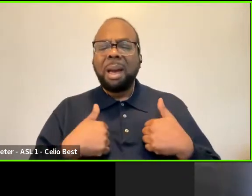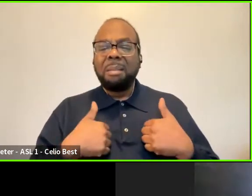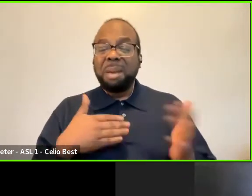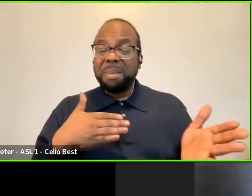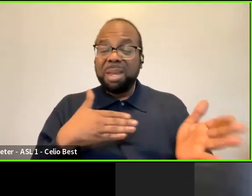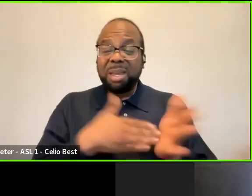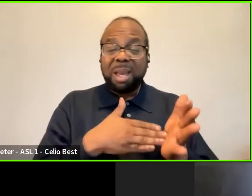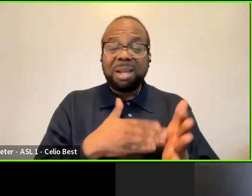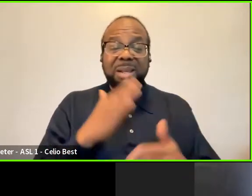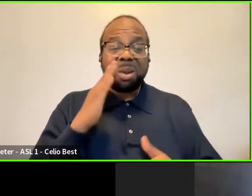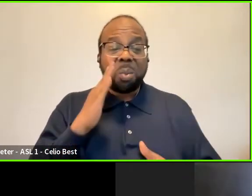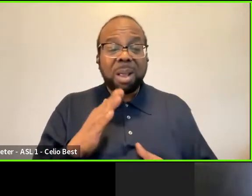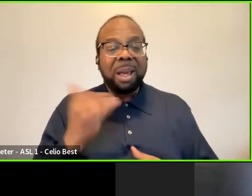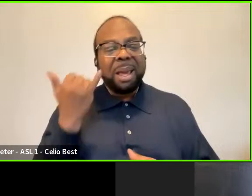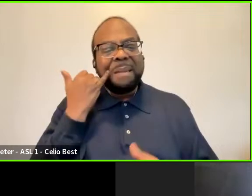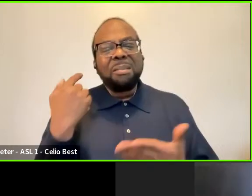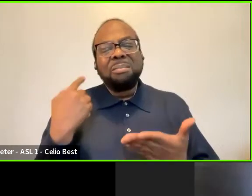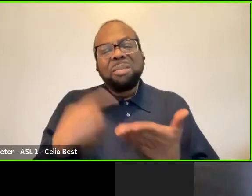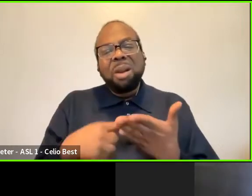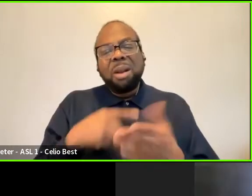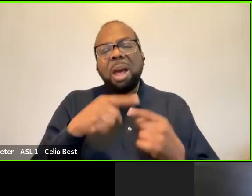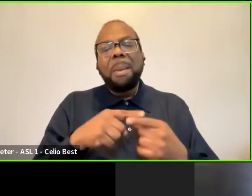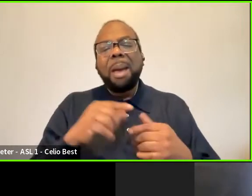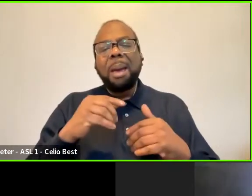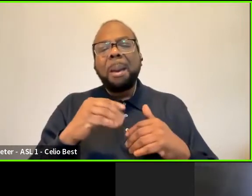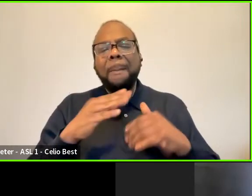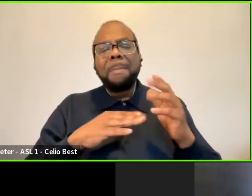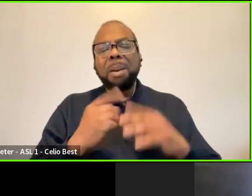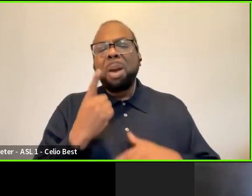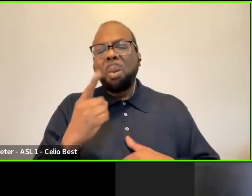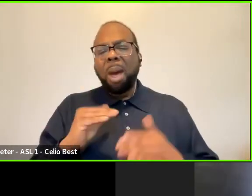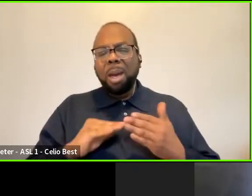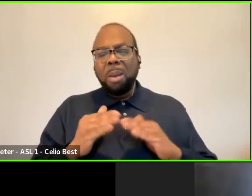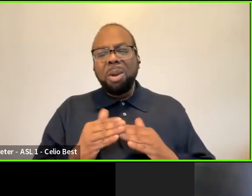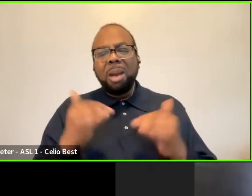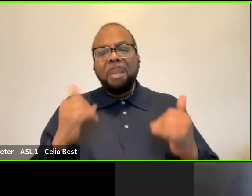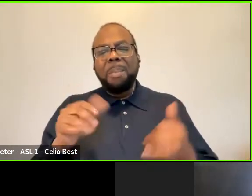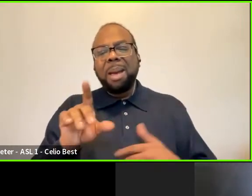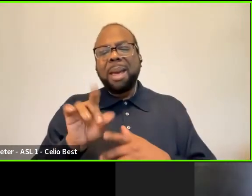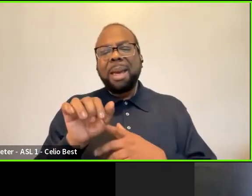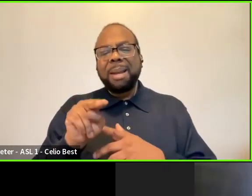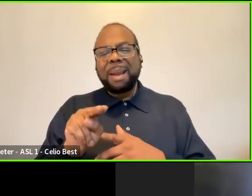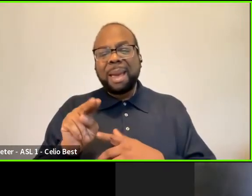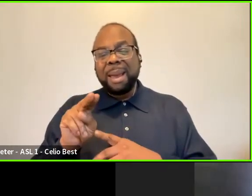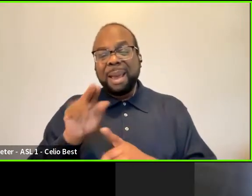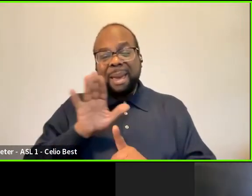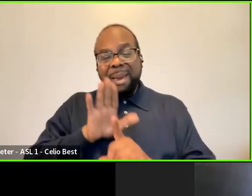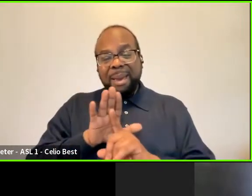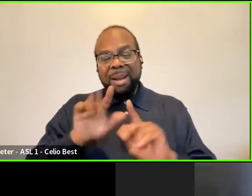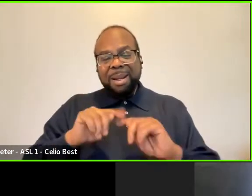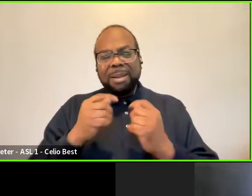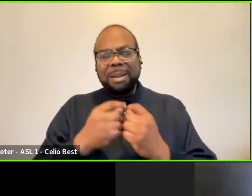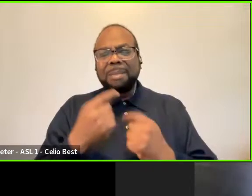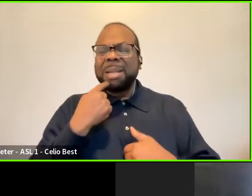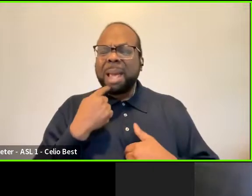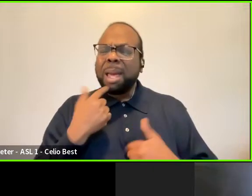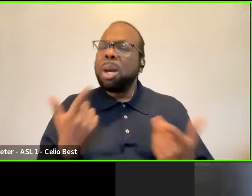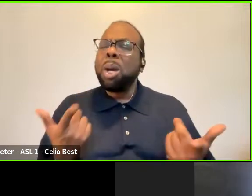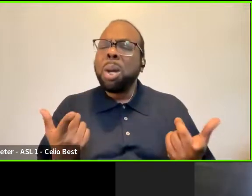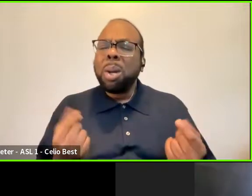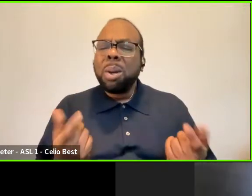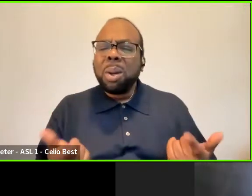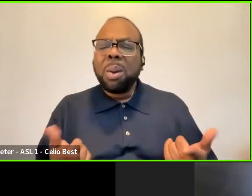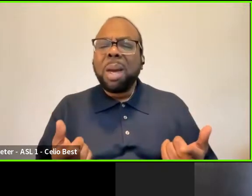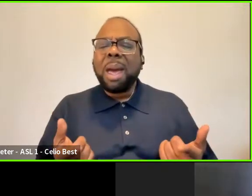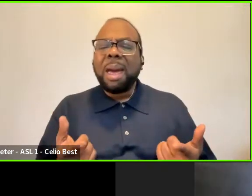it if it was talking about only building in one community. What Dan and his team has done is stated let's build a small